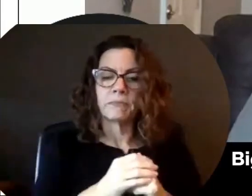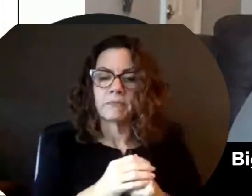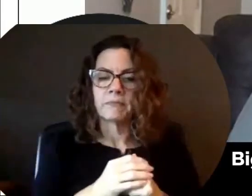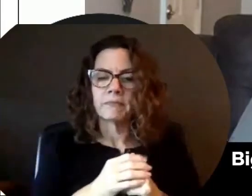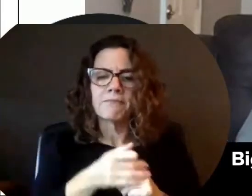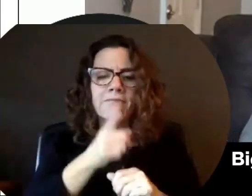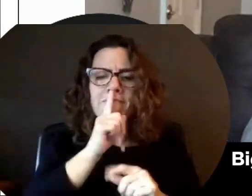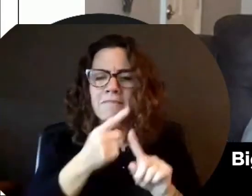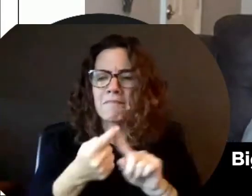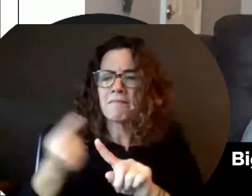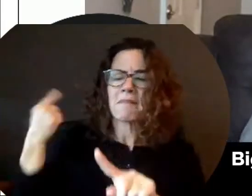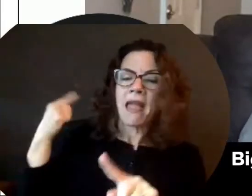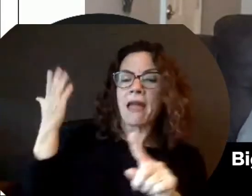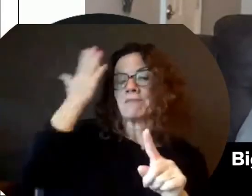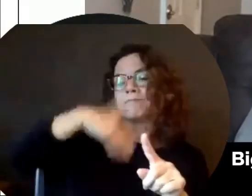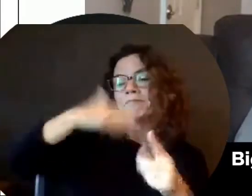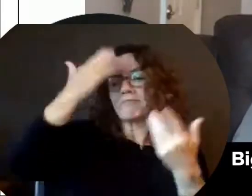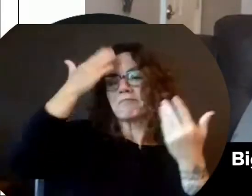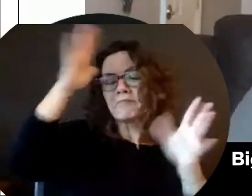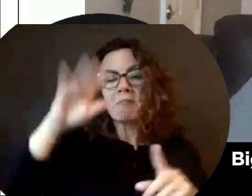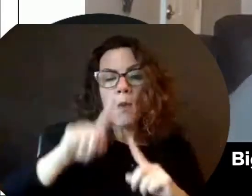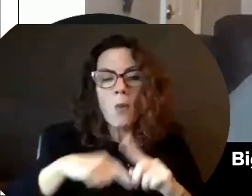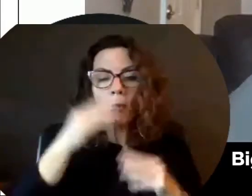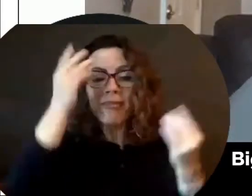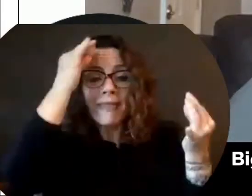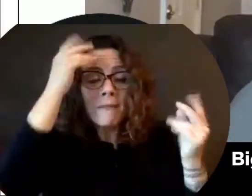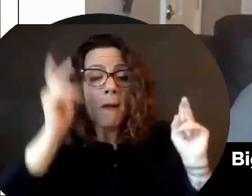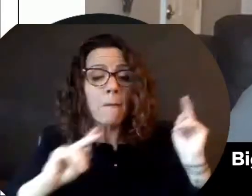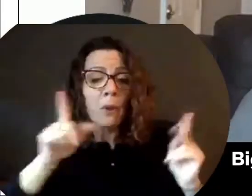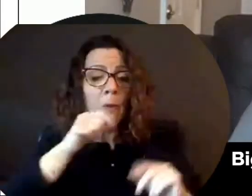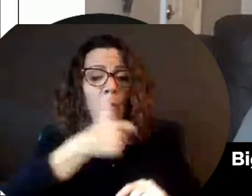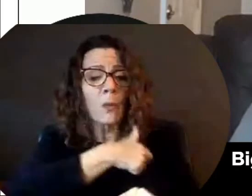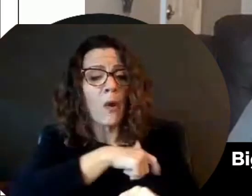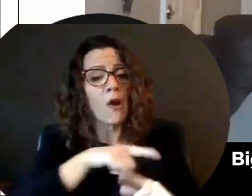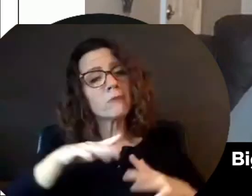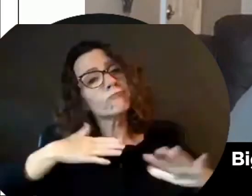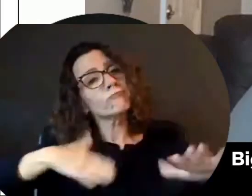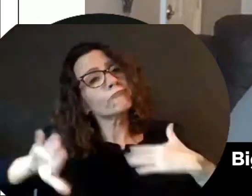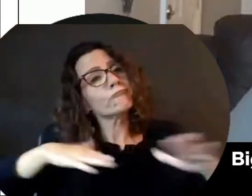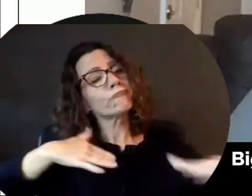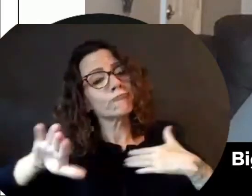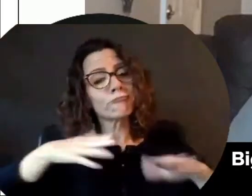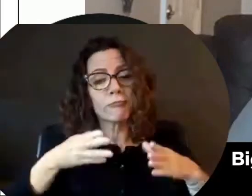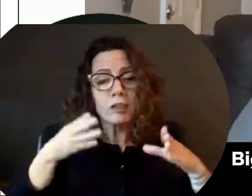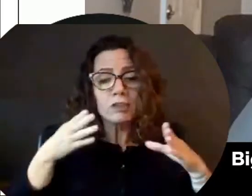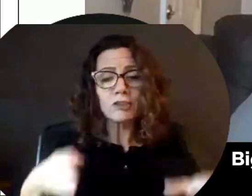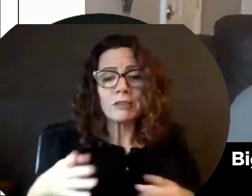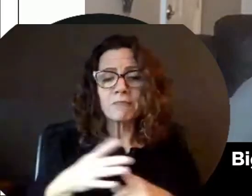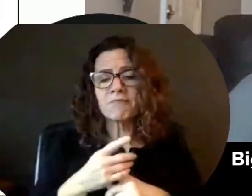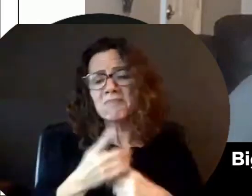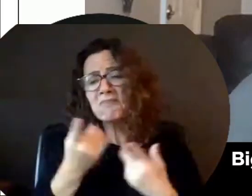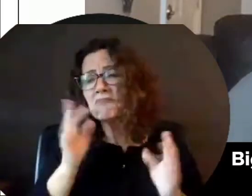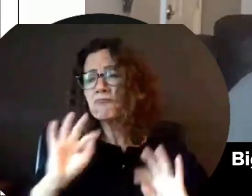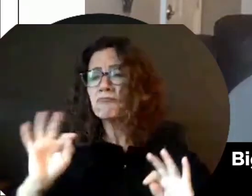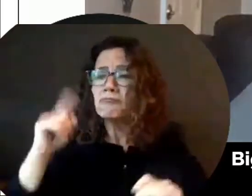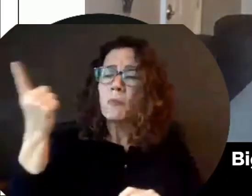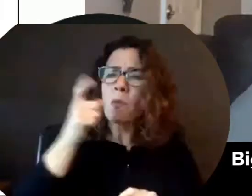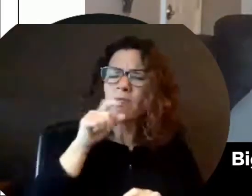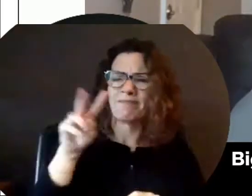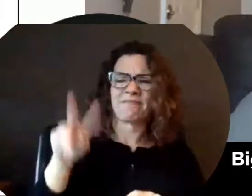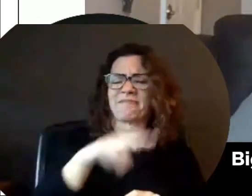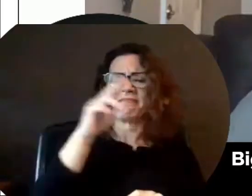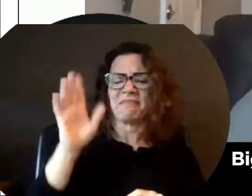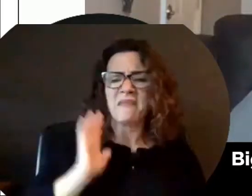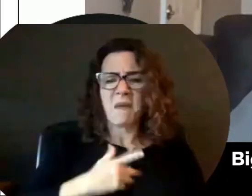very wisely was. Under lower custody prisons, because this is not a free society either. They're literally